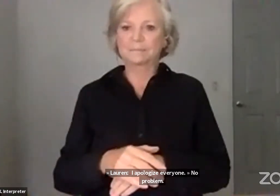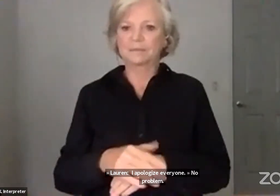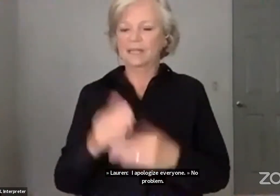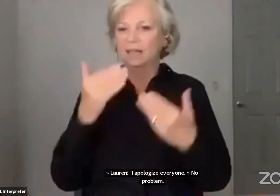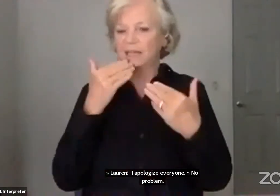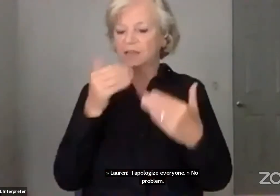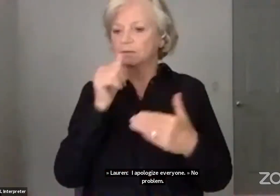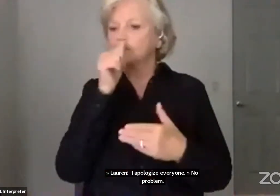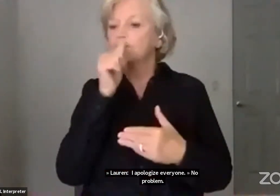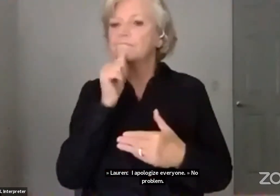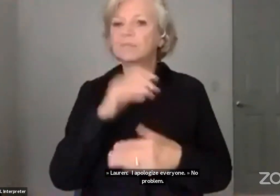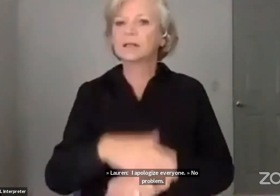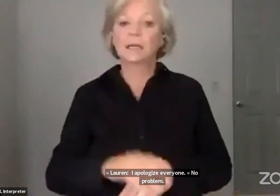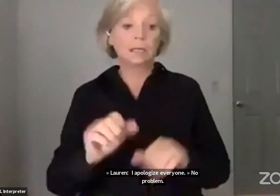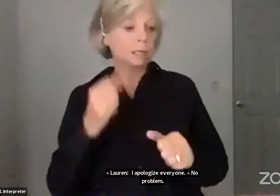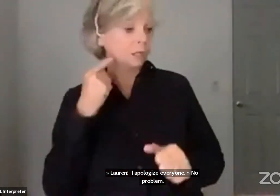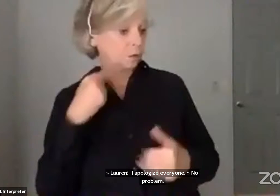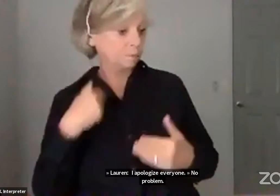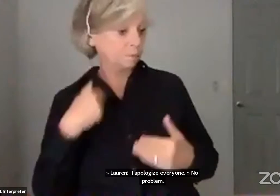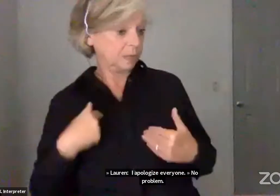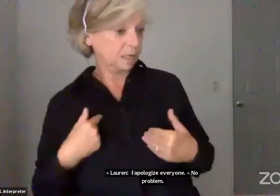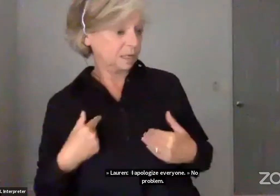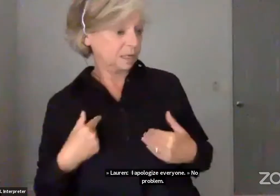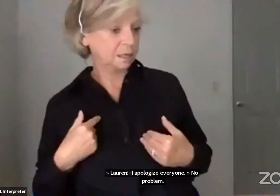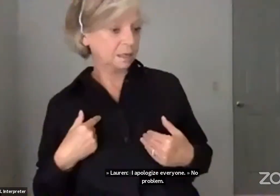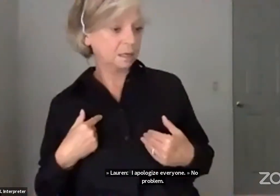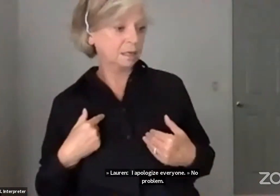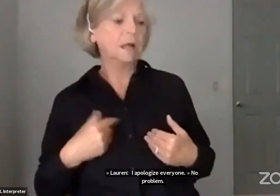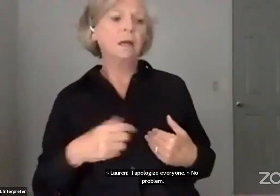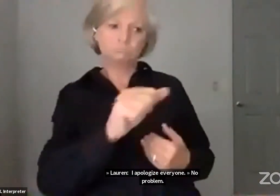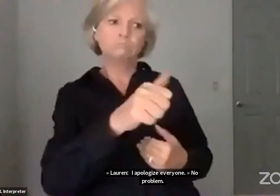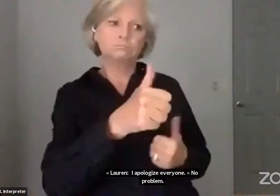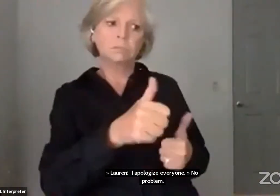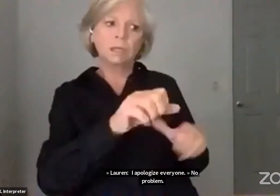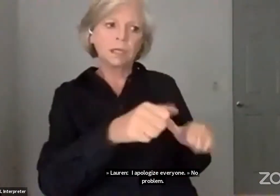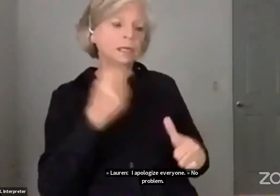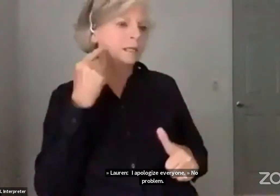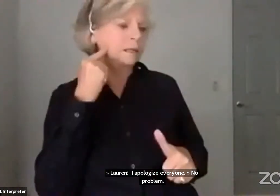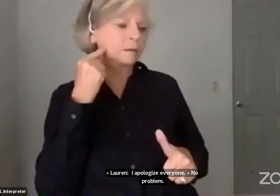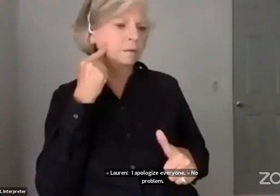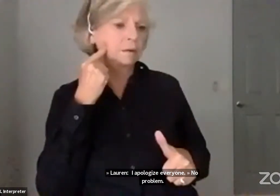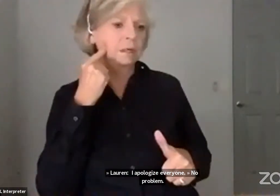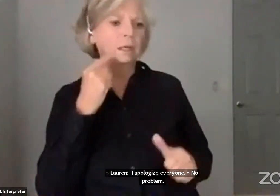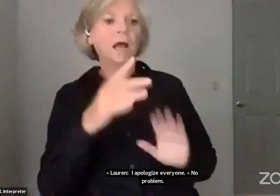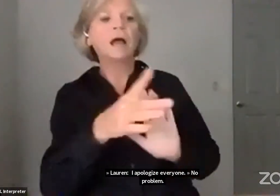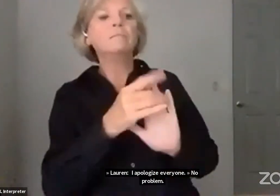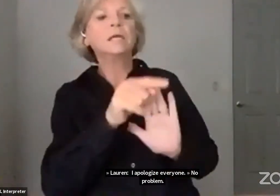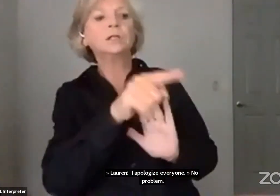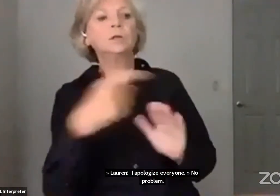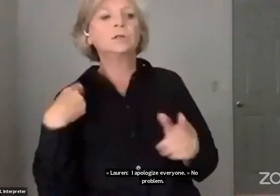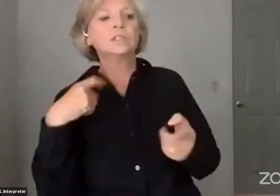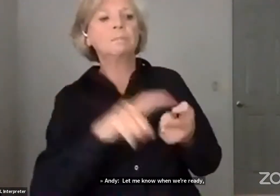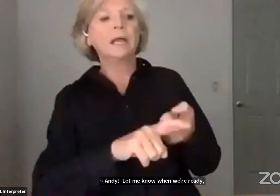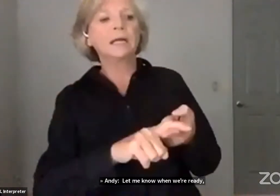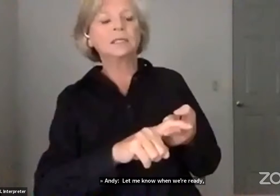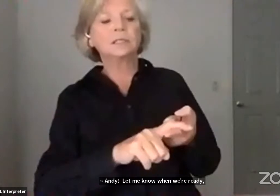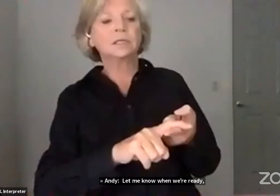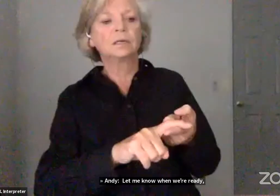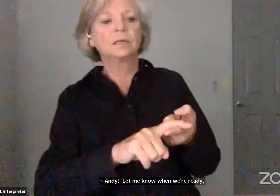Can you hear me now? Oh, okay. Yes, I can hear. Let's see. I've designated you Spanish to English.